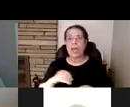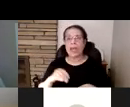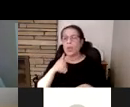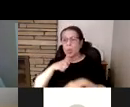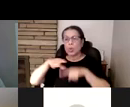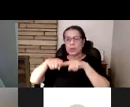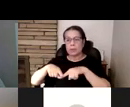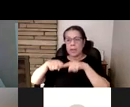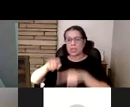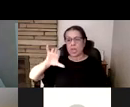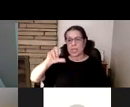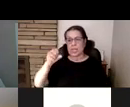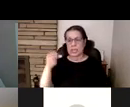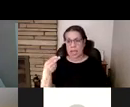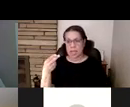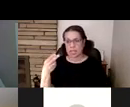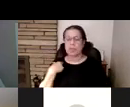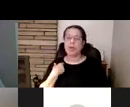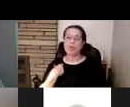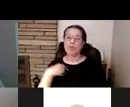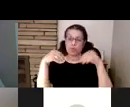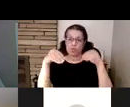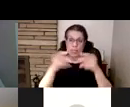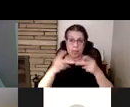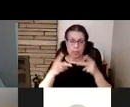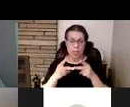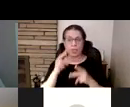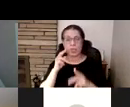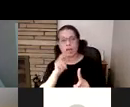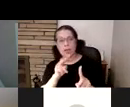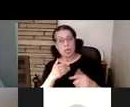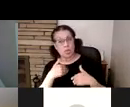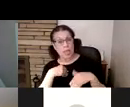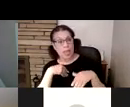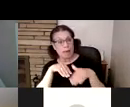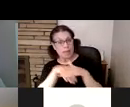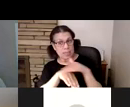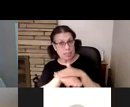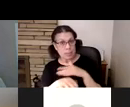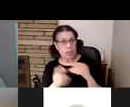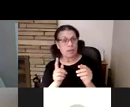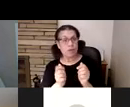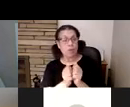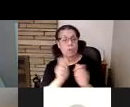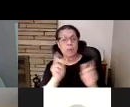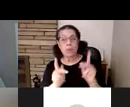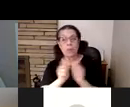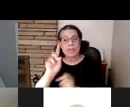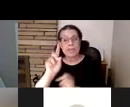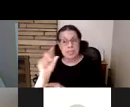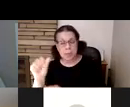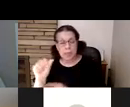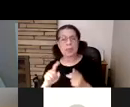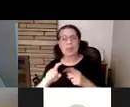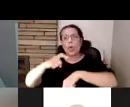users. For retail locations, we have discussed monitoring accessibility by riders with disabilities and hours of operation, but again,